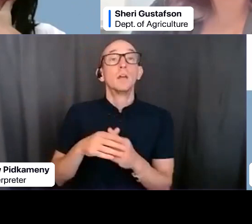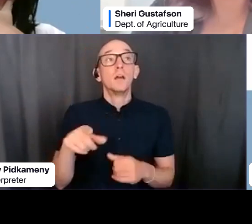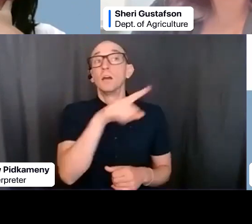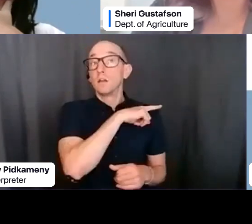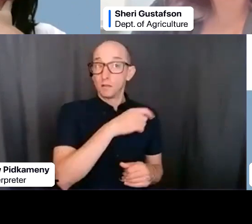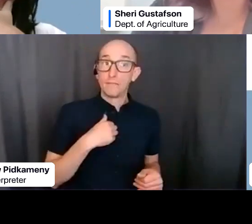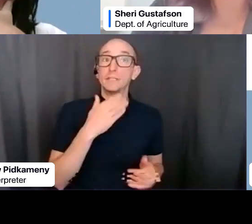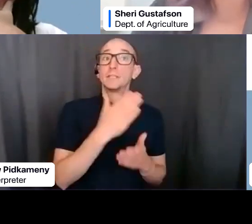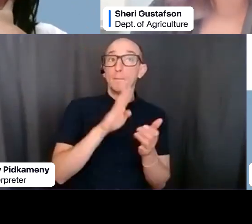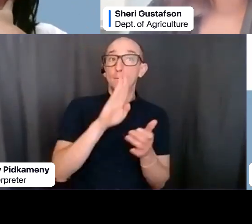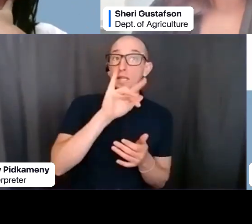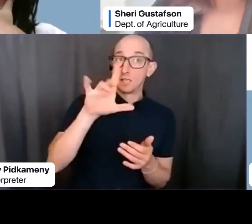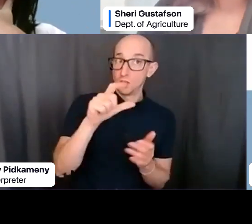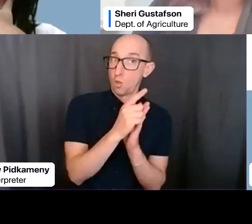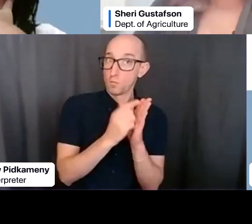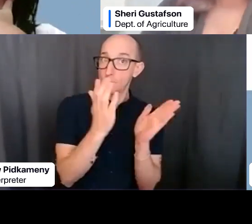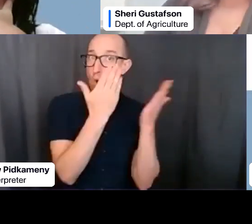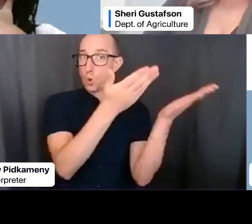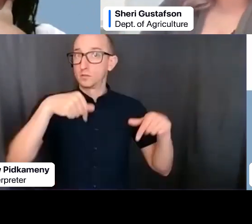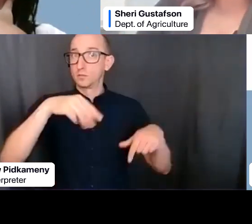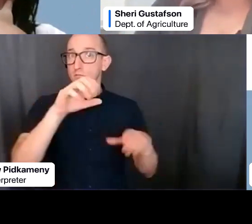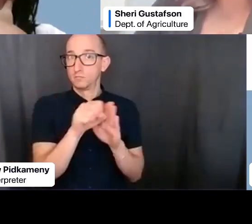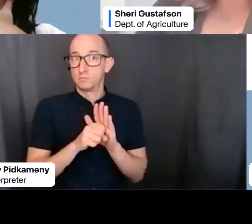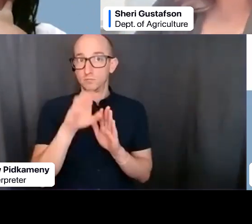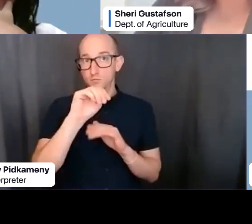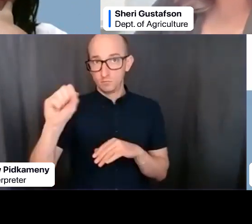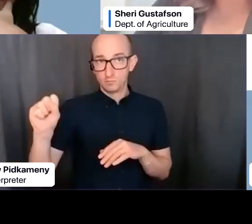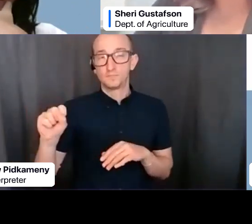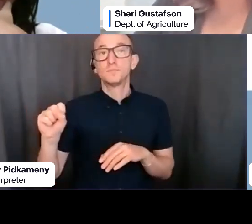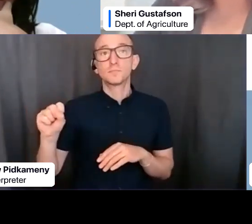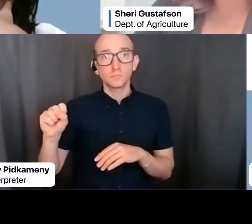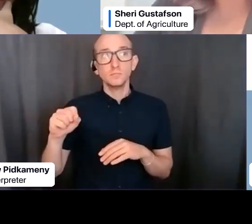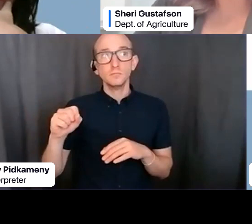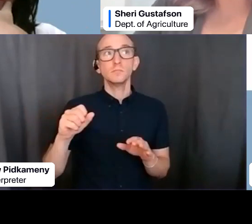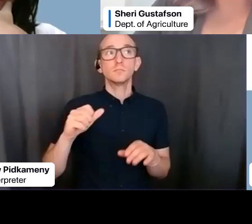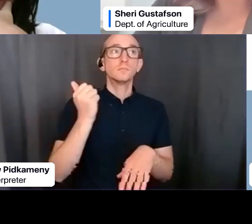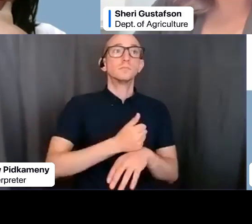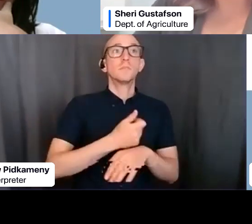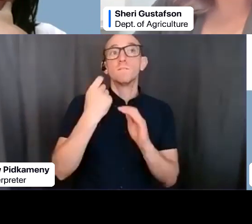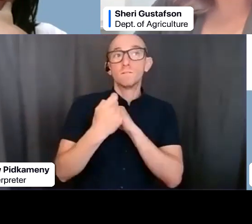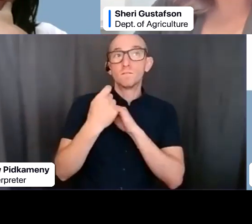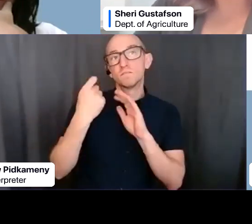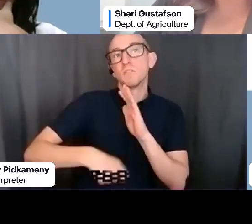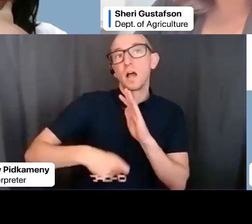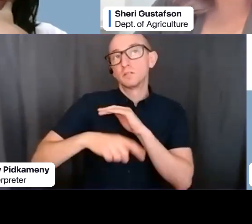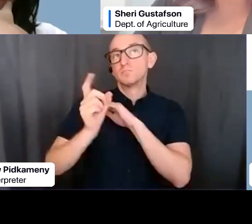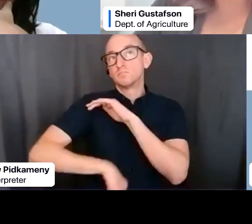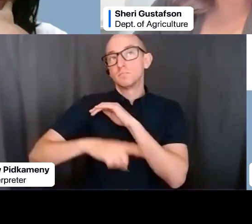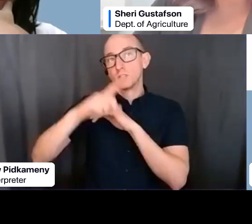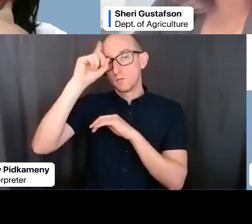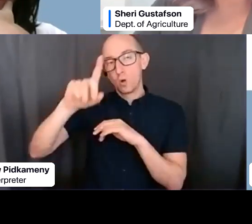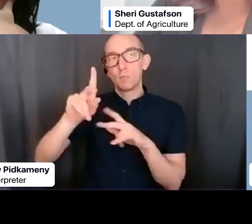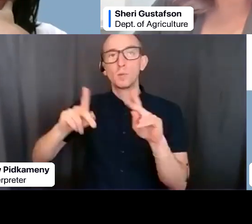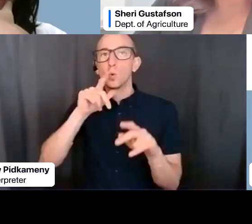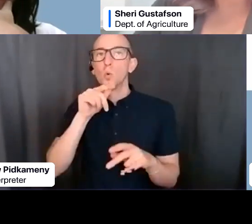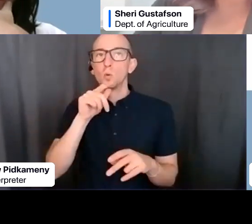and create a fine for fraudulent service animals,